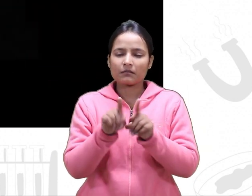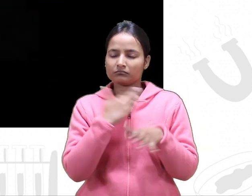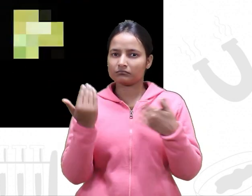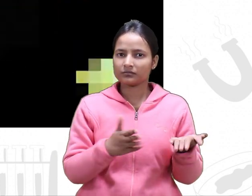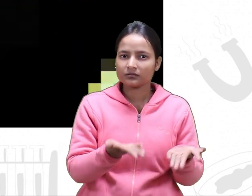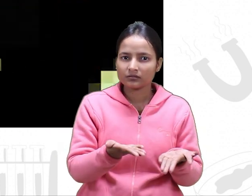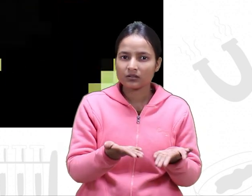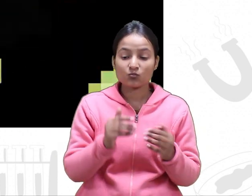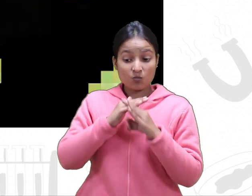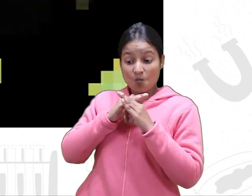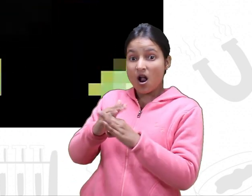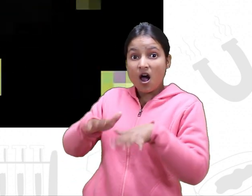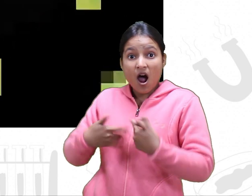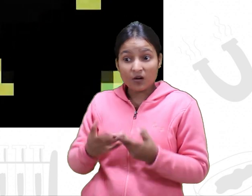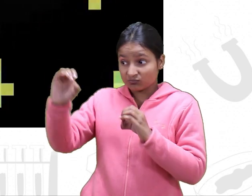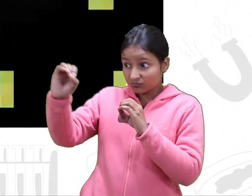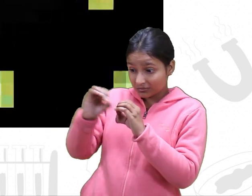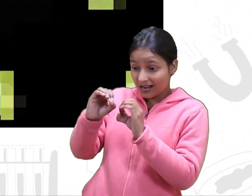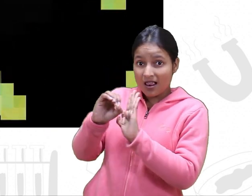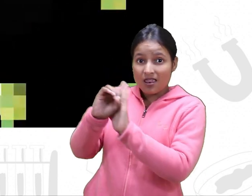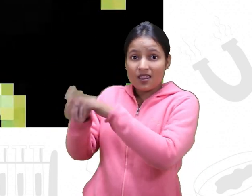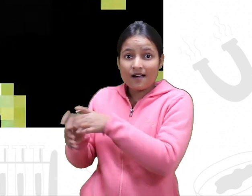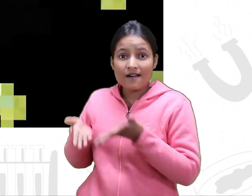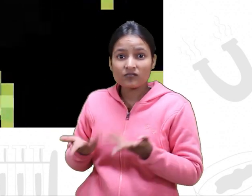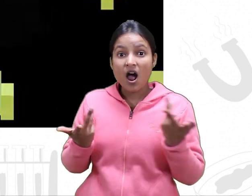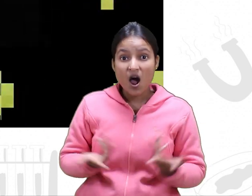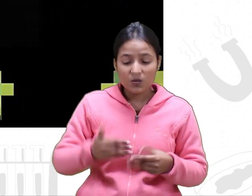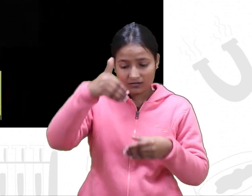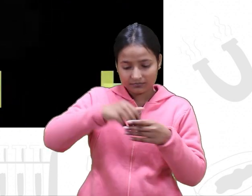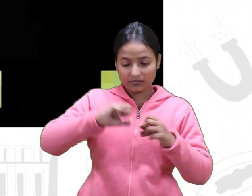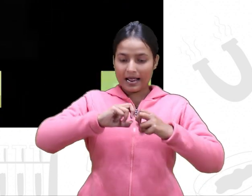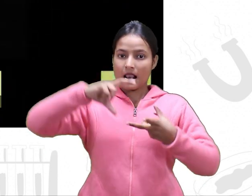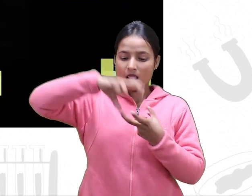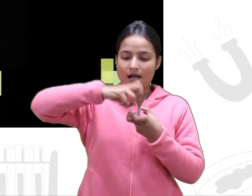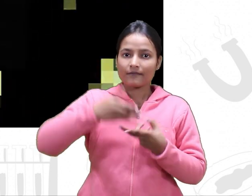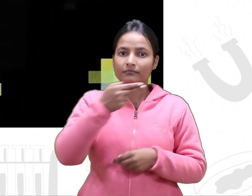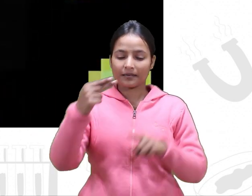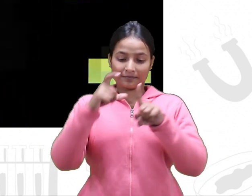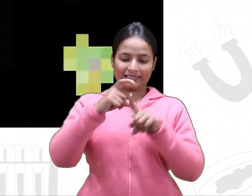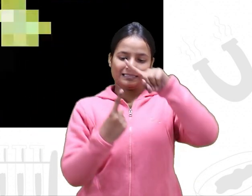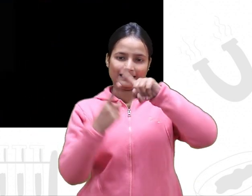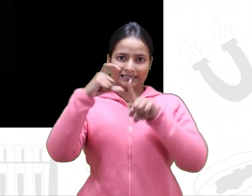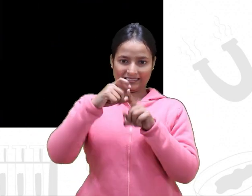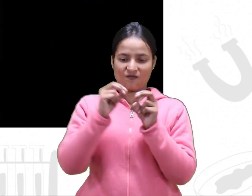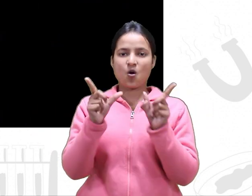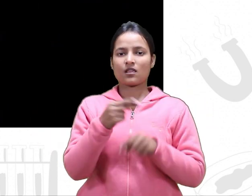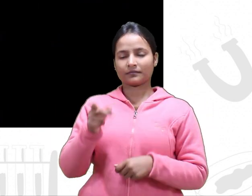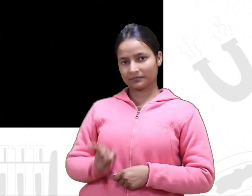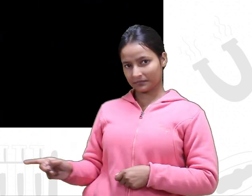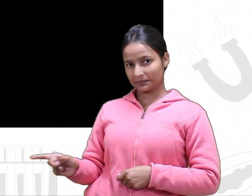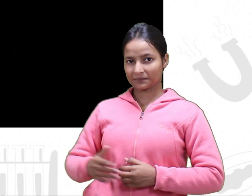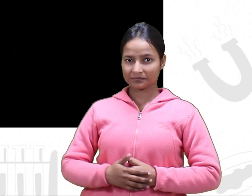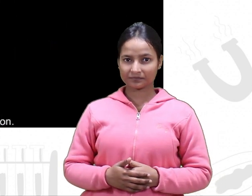of preventing the problem. They have an enzyme called the D-aminoacyl tRNA deacylase,